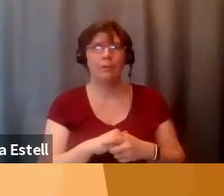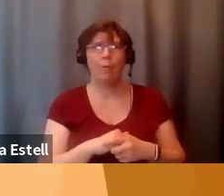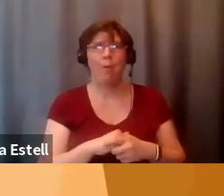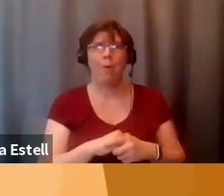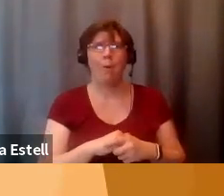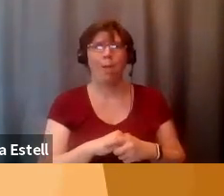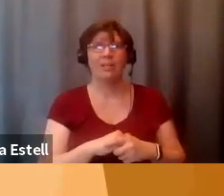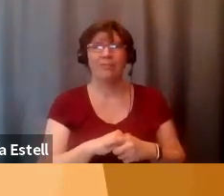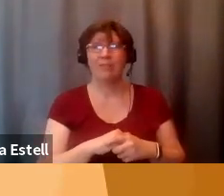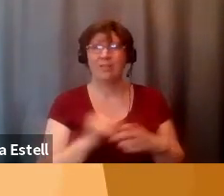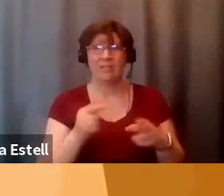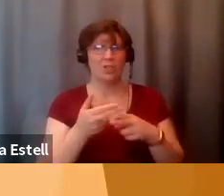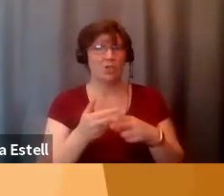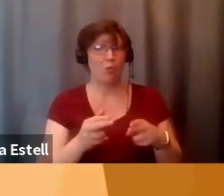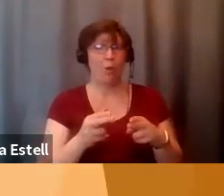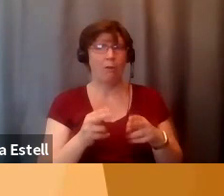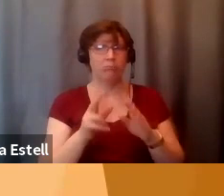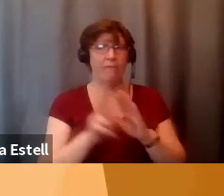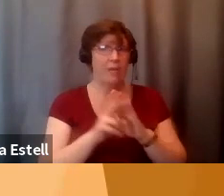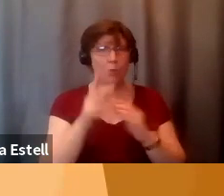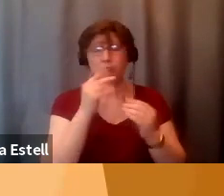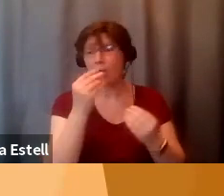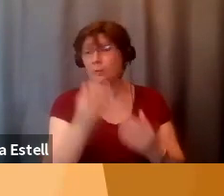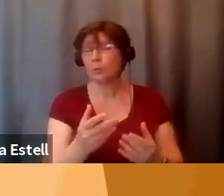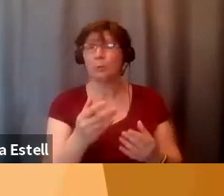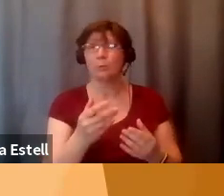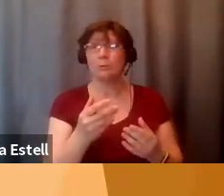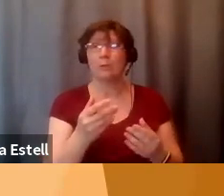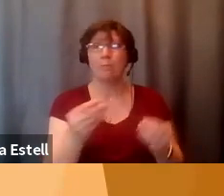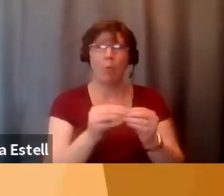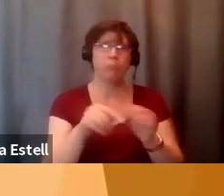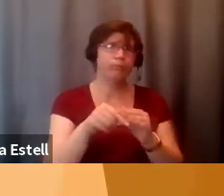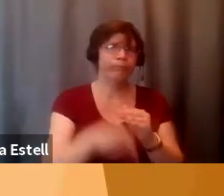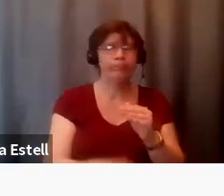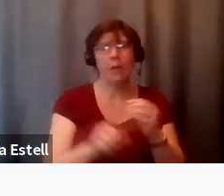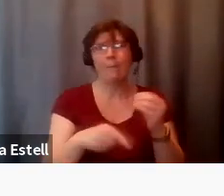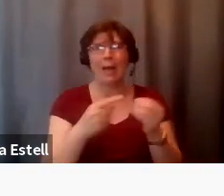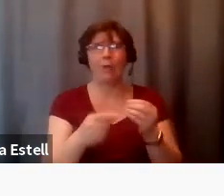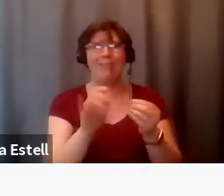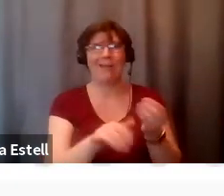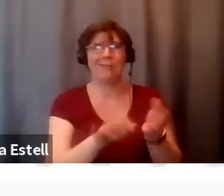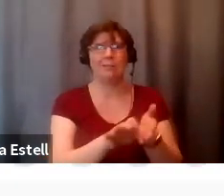So this is just a short little video that kind of takes it a step further about the census.